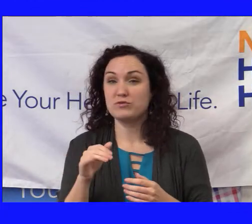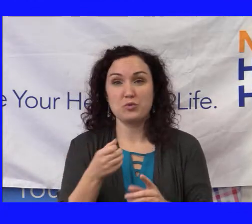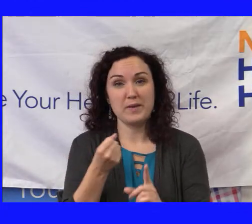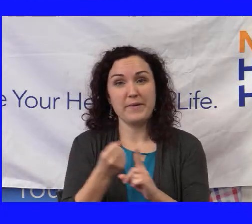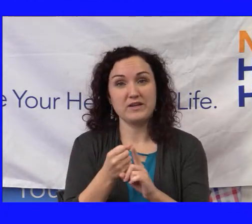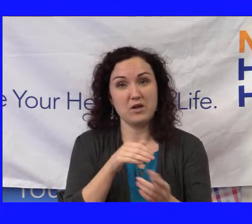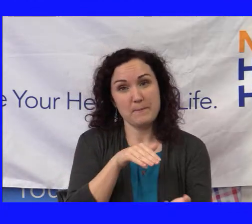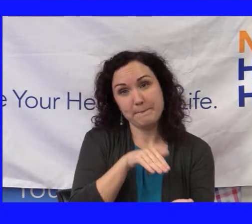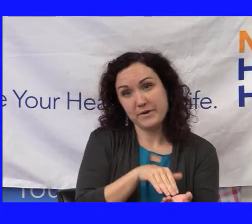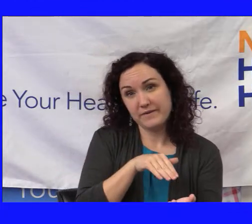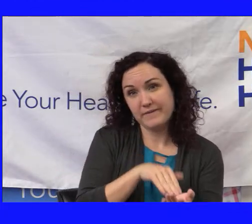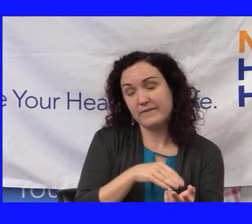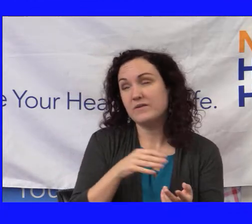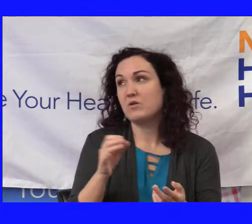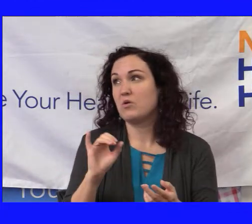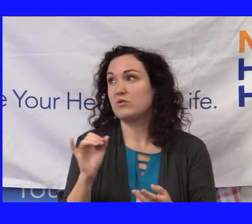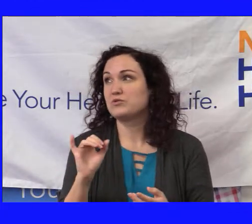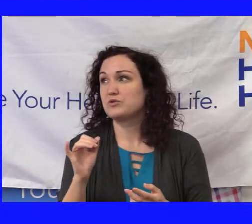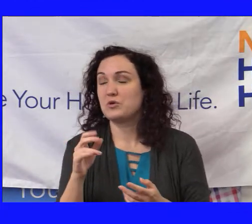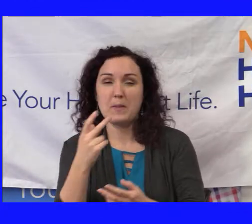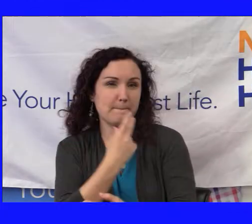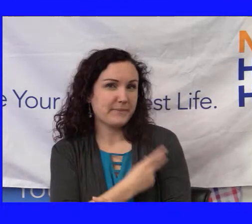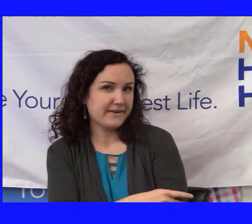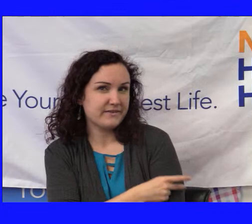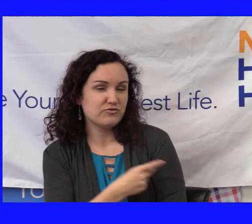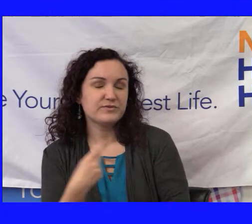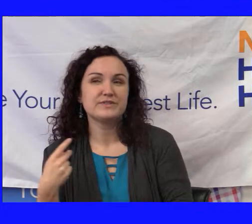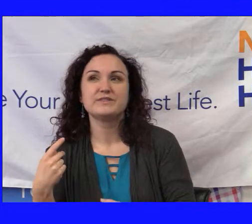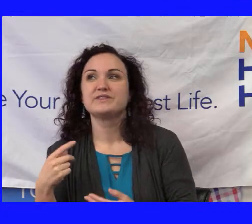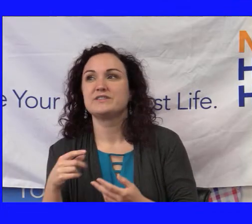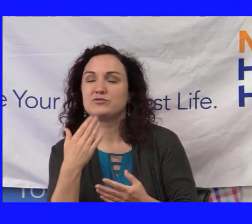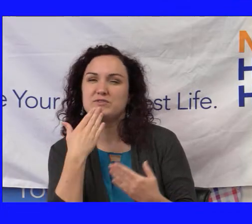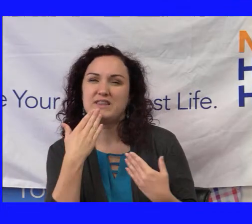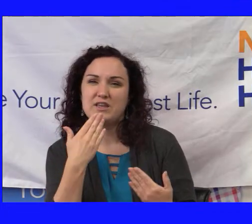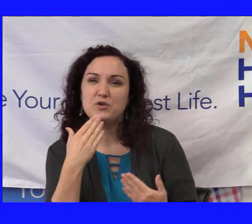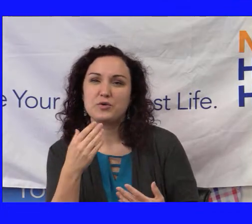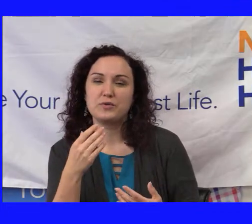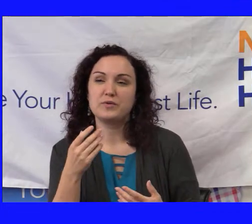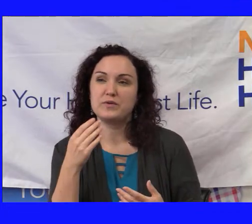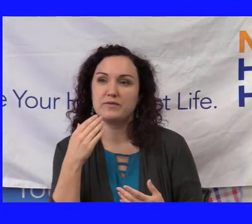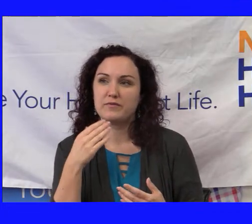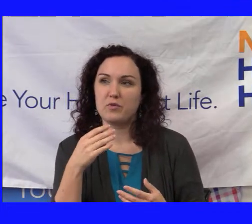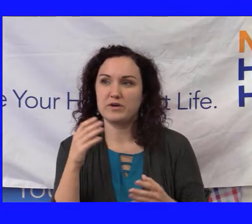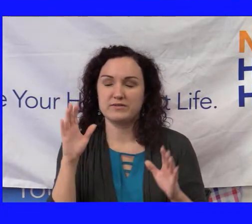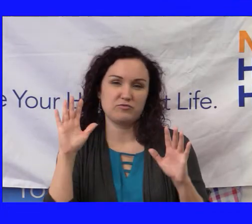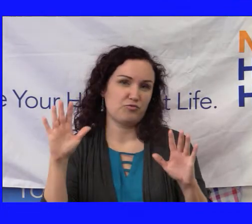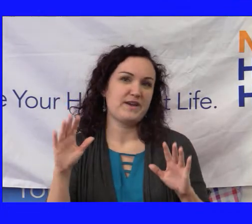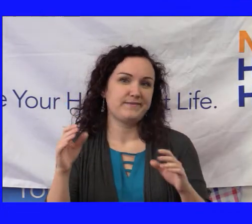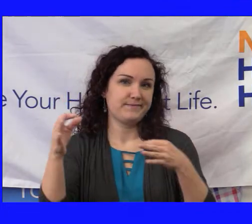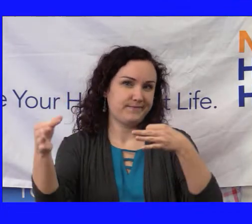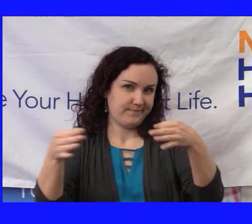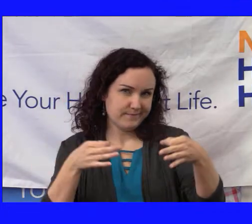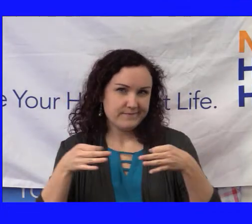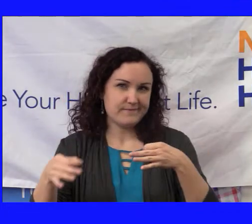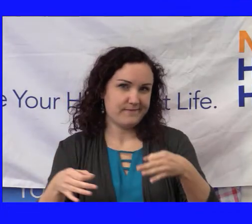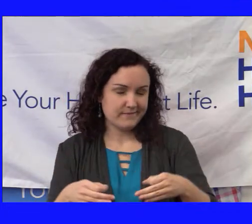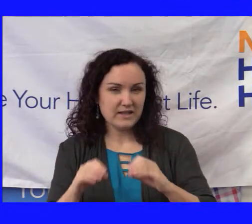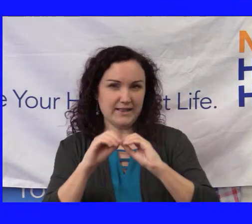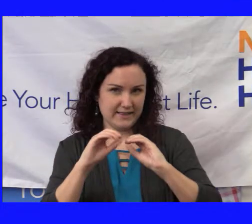as in the patients. So thank you for such a thorough explanation and so